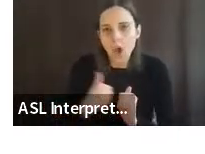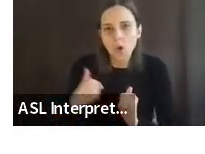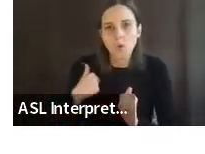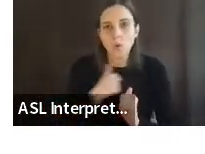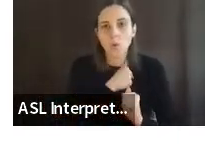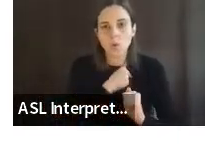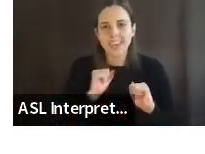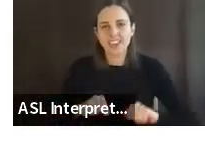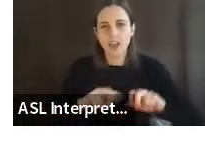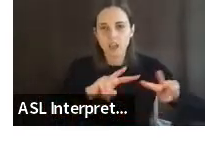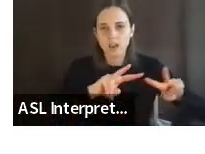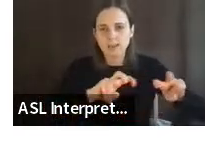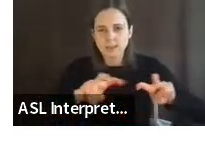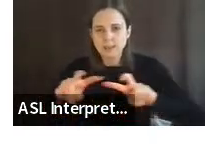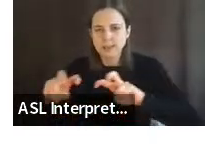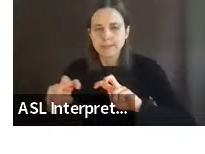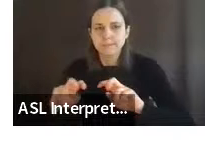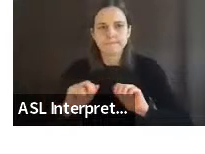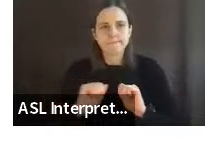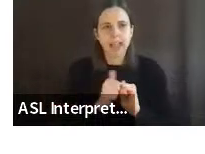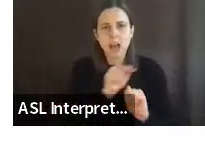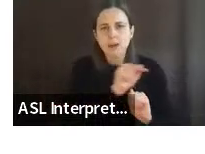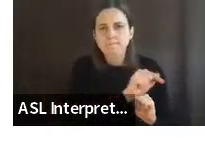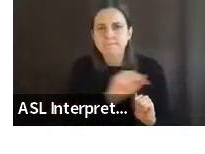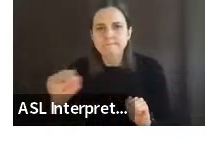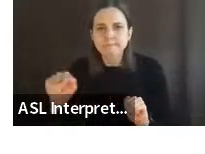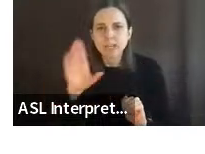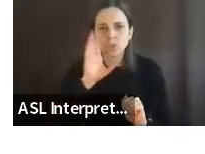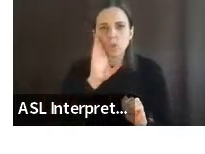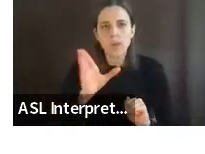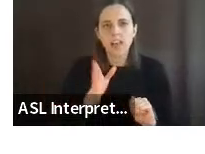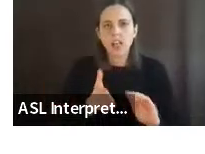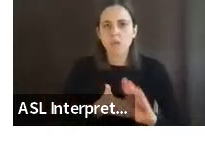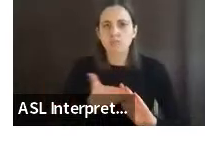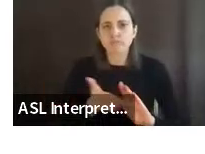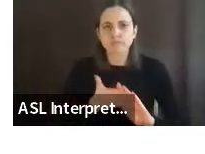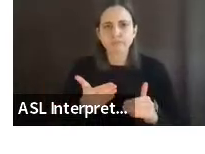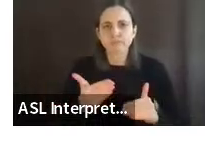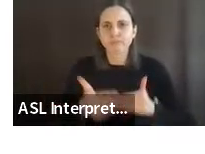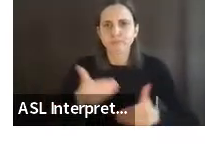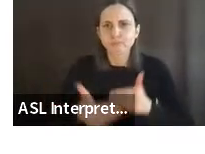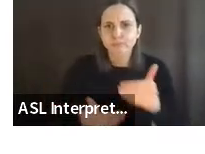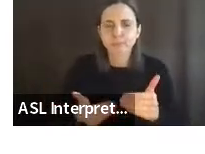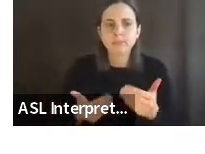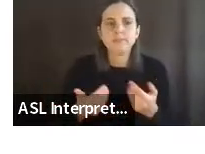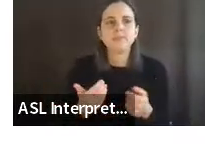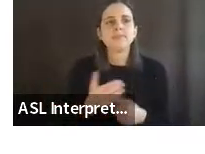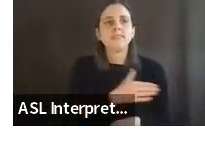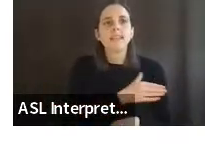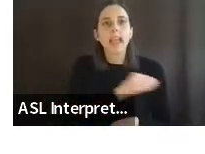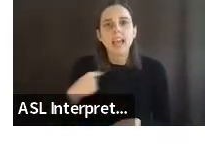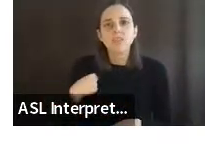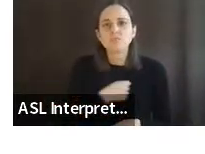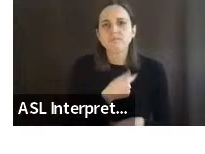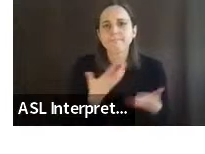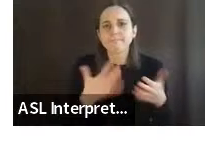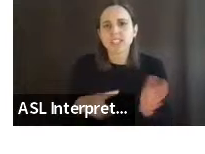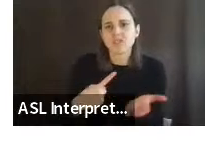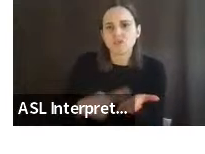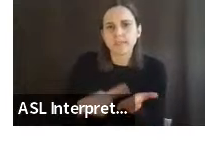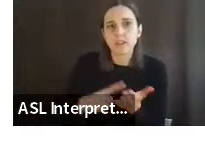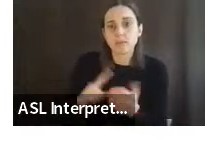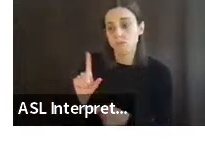might operate in comparison to each other. And then also some really important conversations about what's changed since